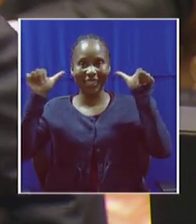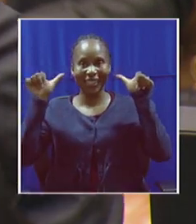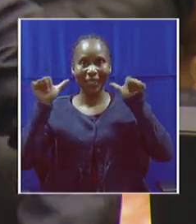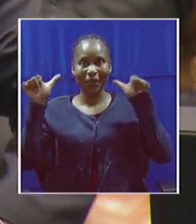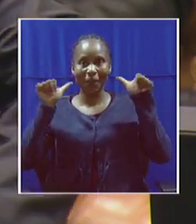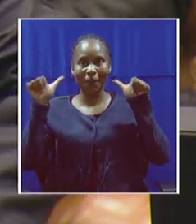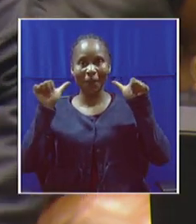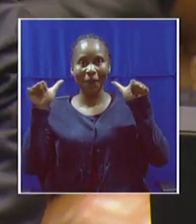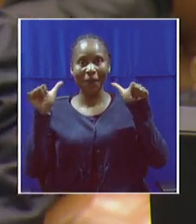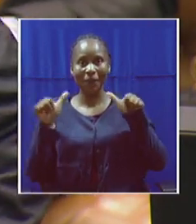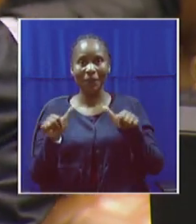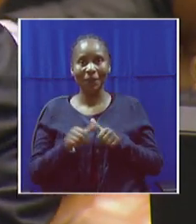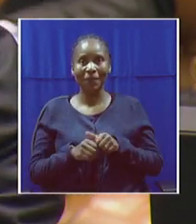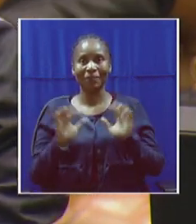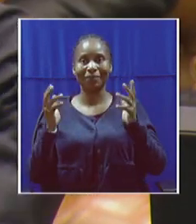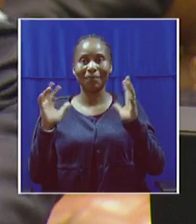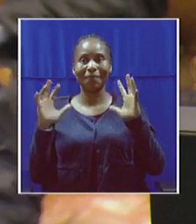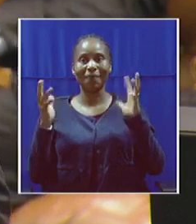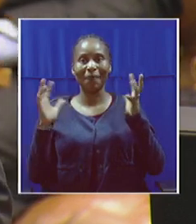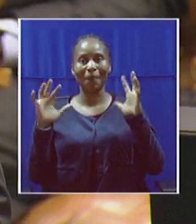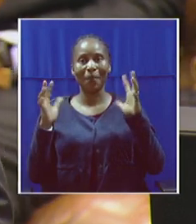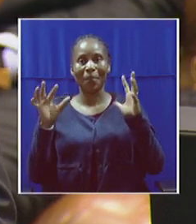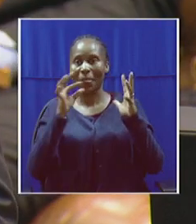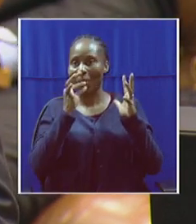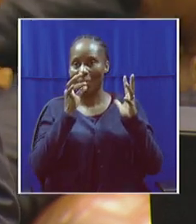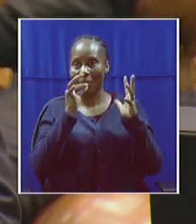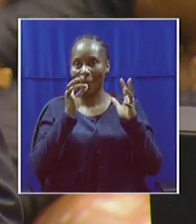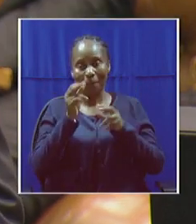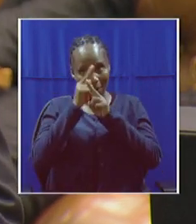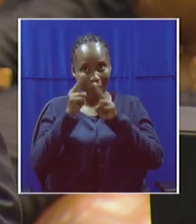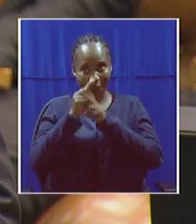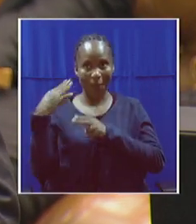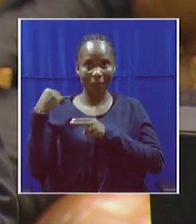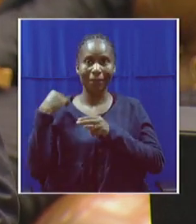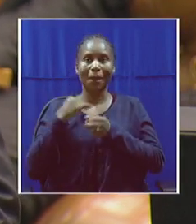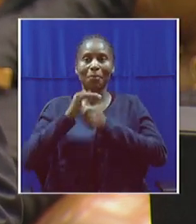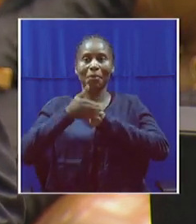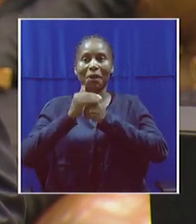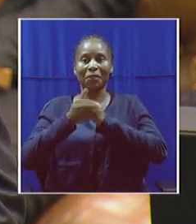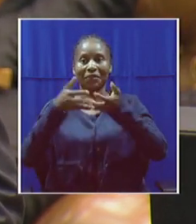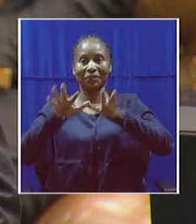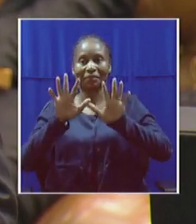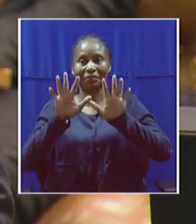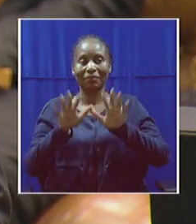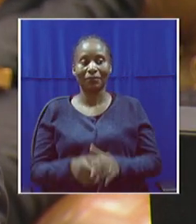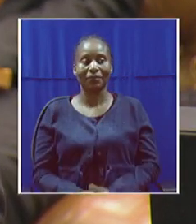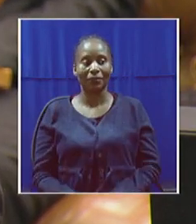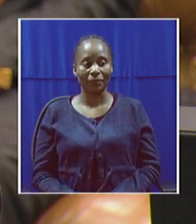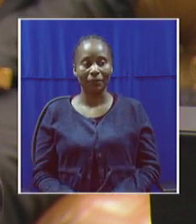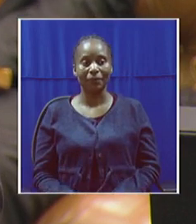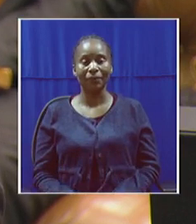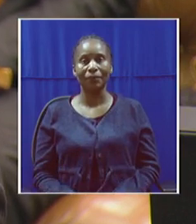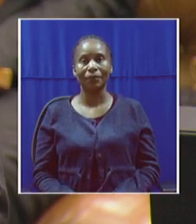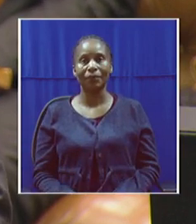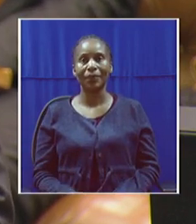cents May honorable Minister are protected may